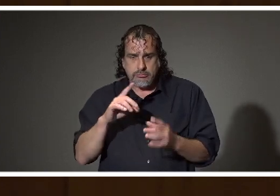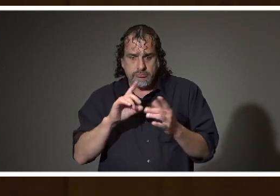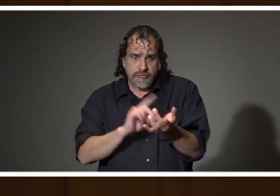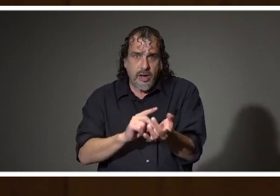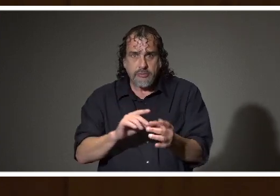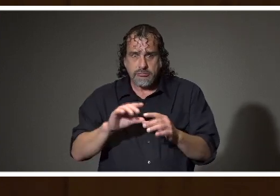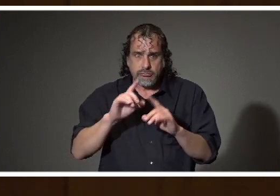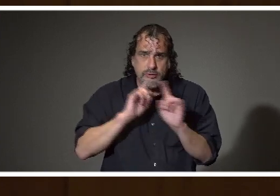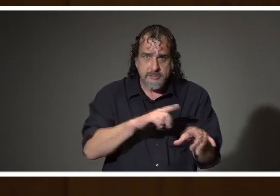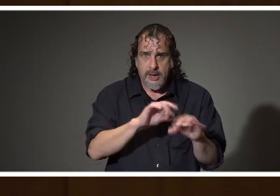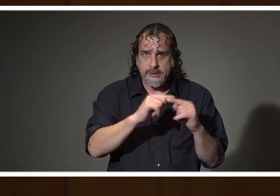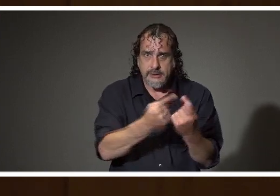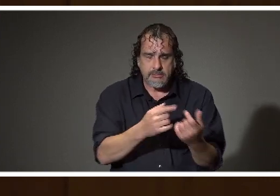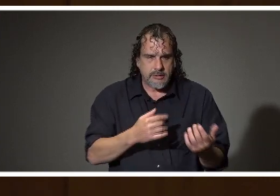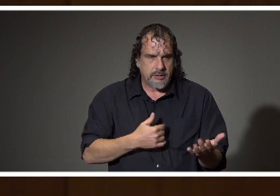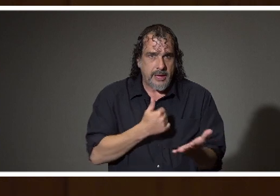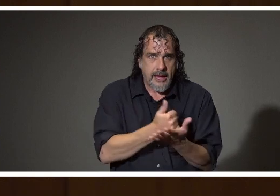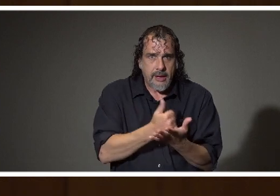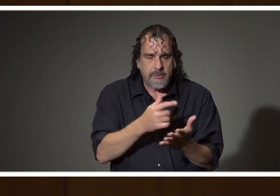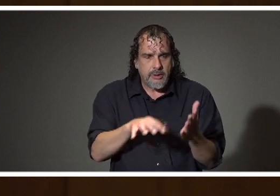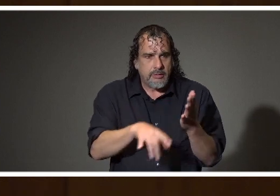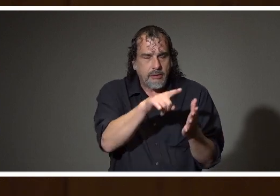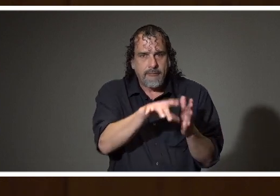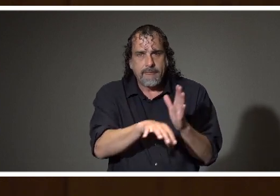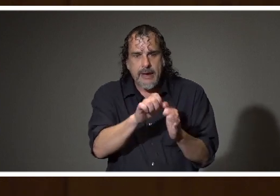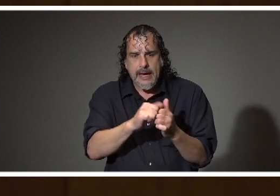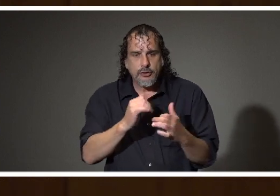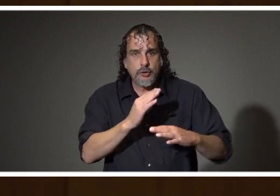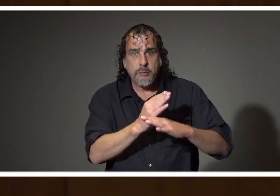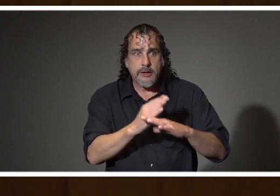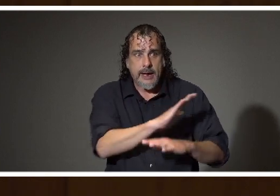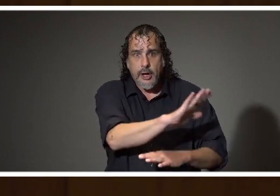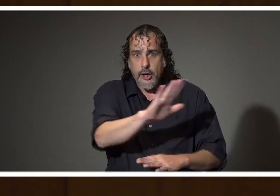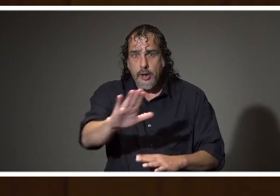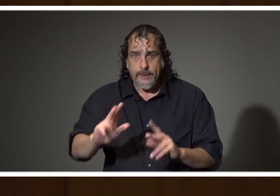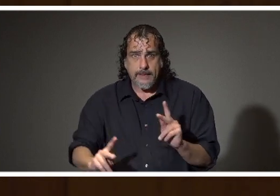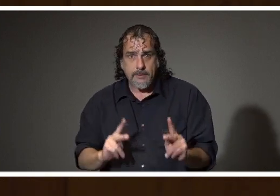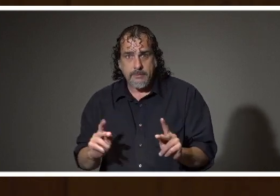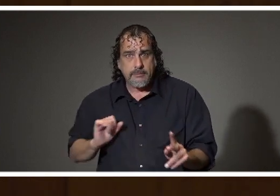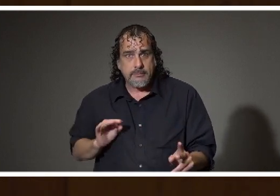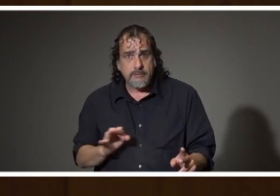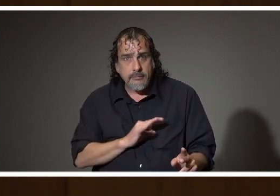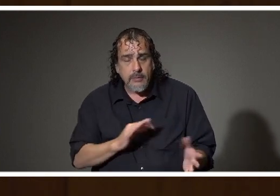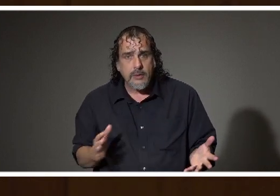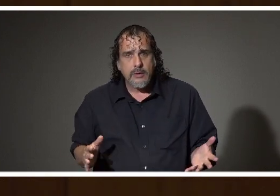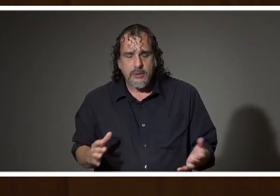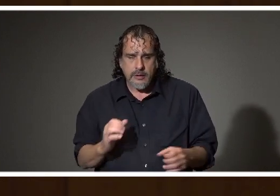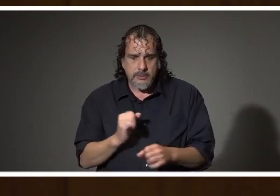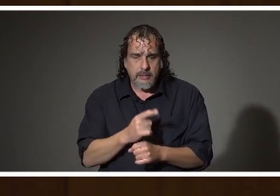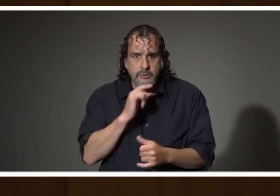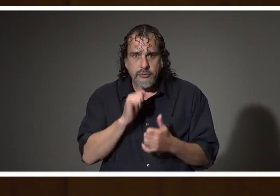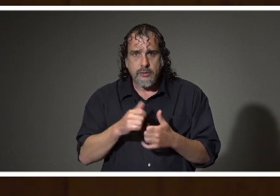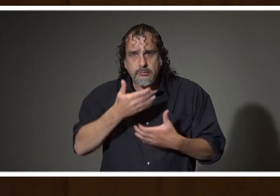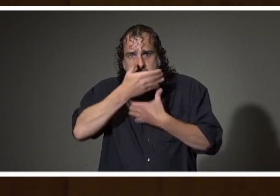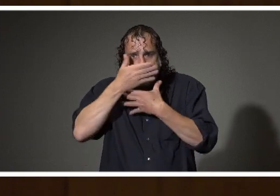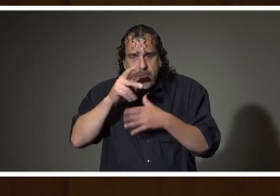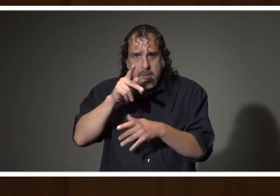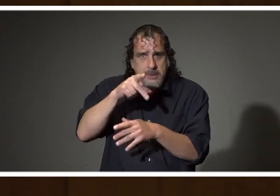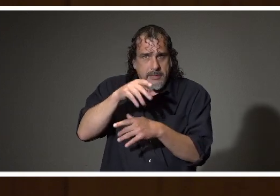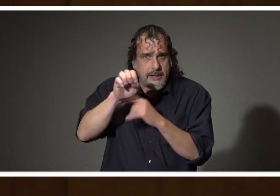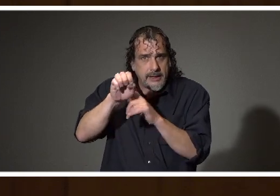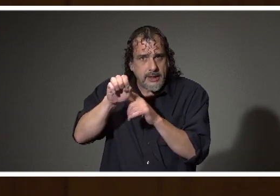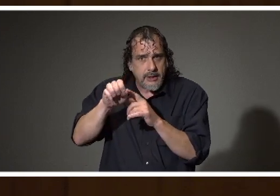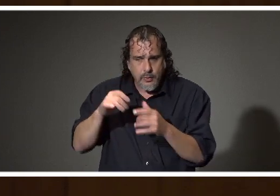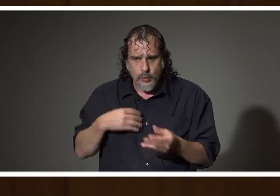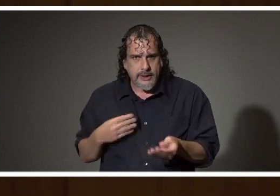guidance, helping them find pathways to protect their folks, making sure they're doing proper protective equipment. We do supply them